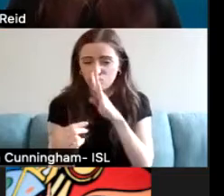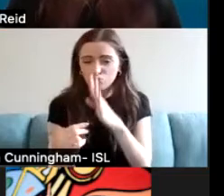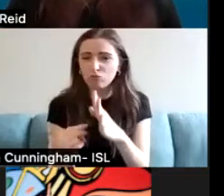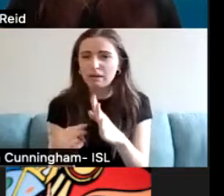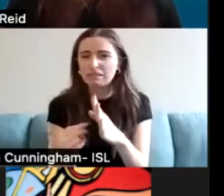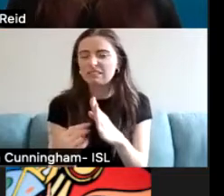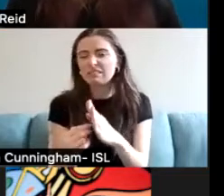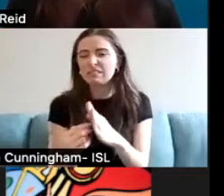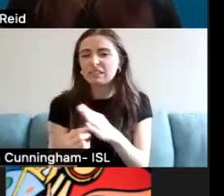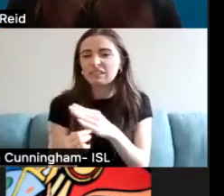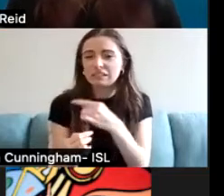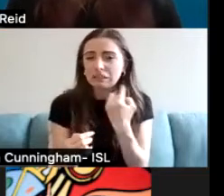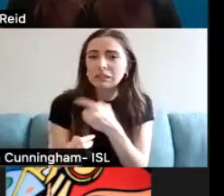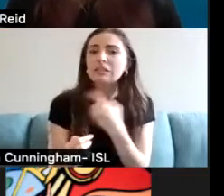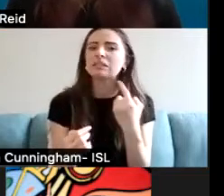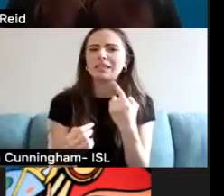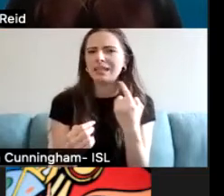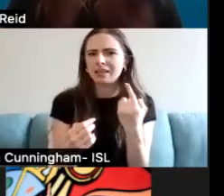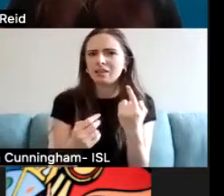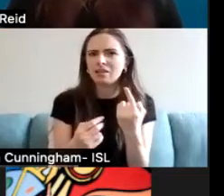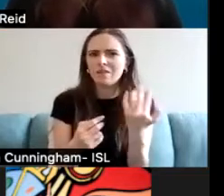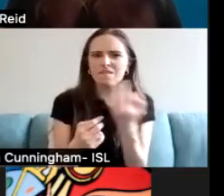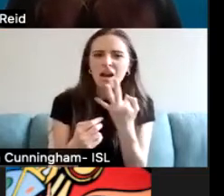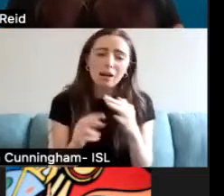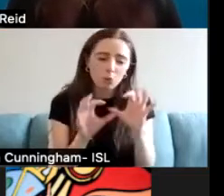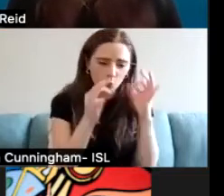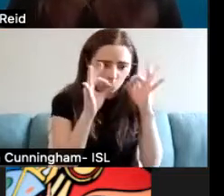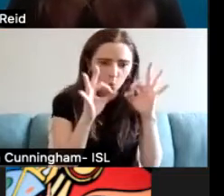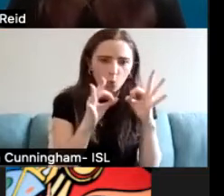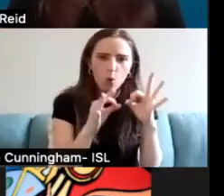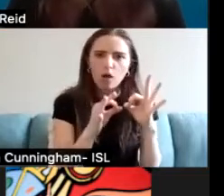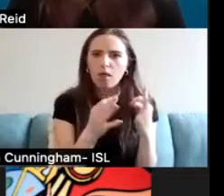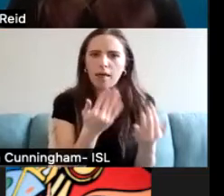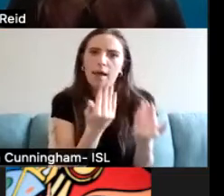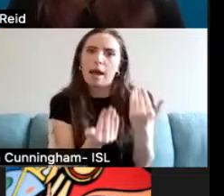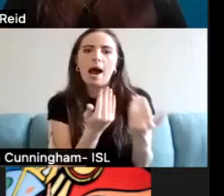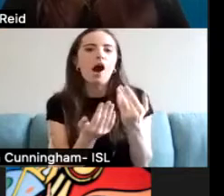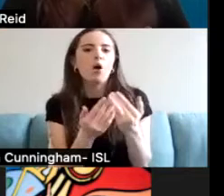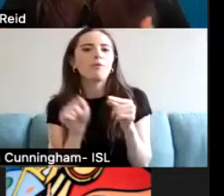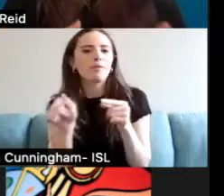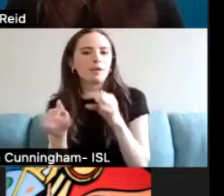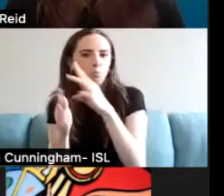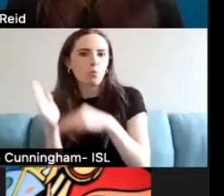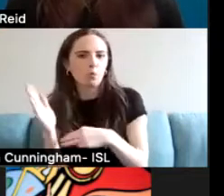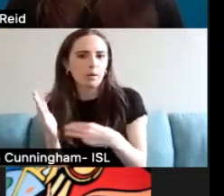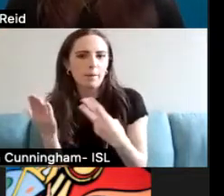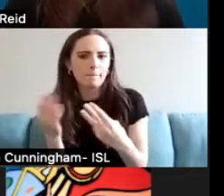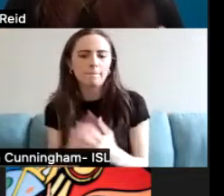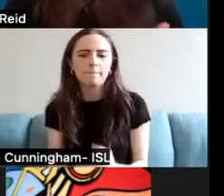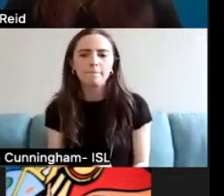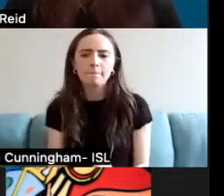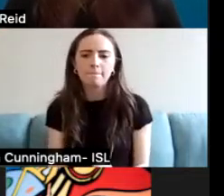not difficult to find the option. And what we would say is just, this is